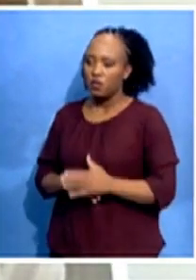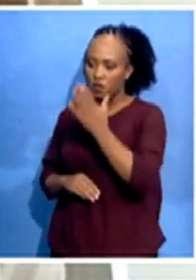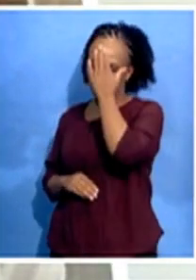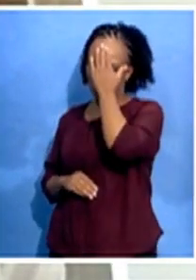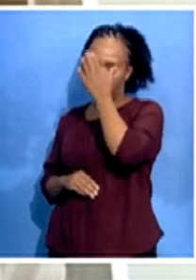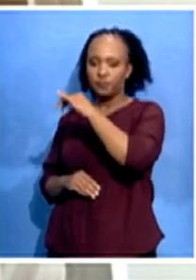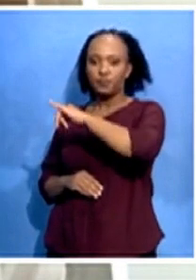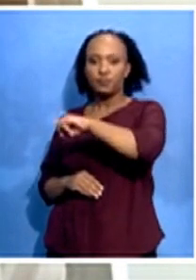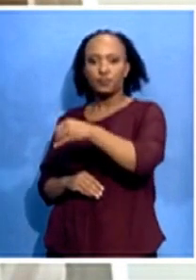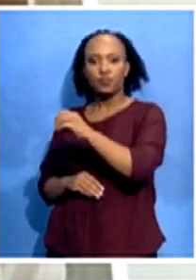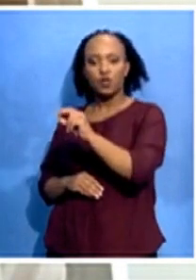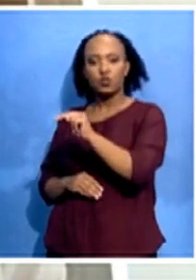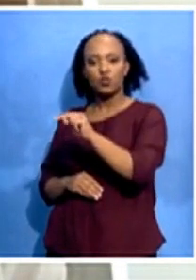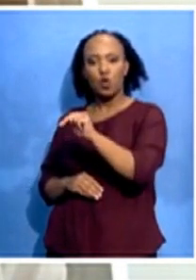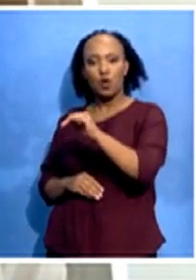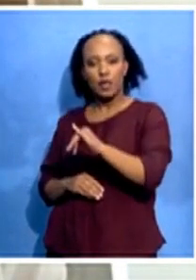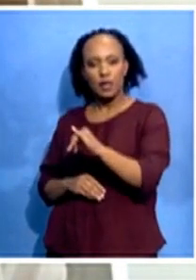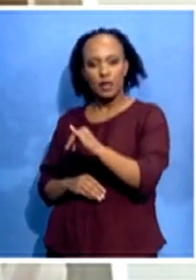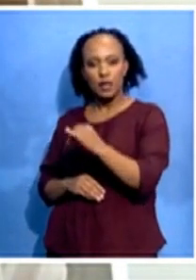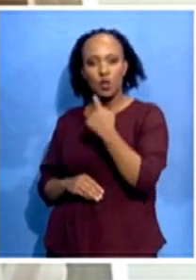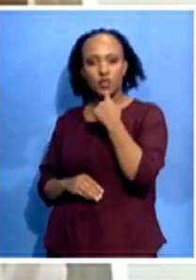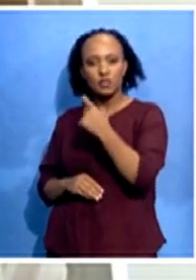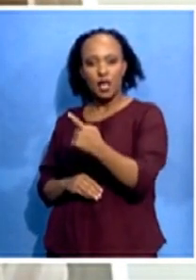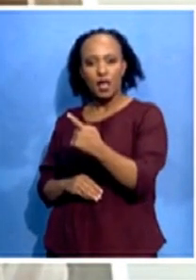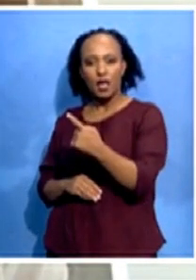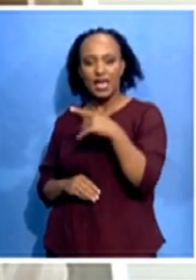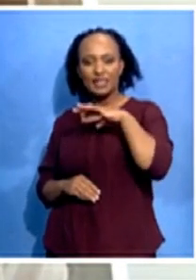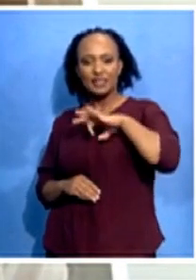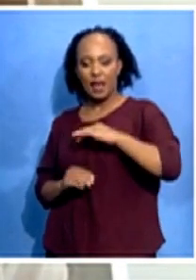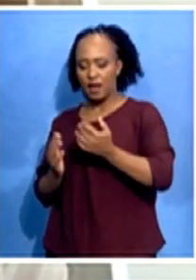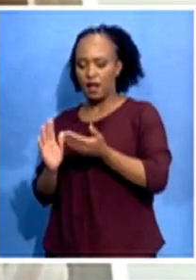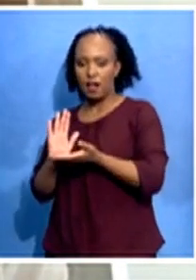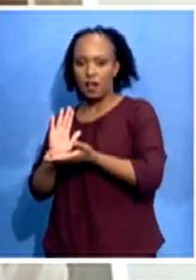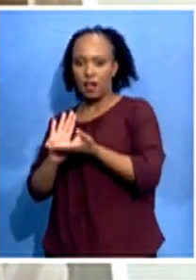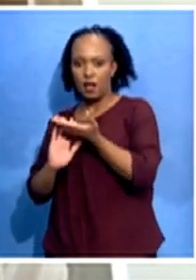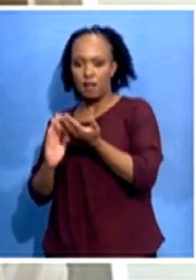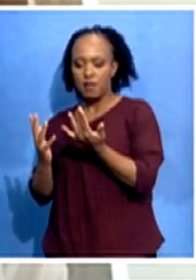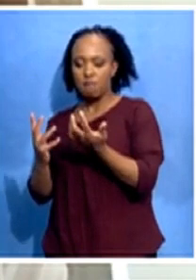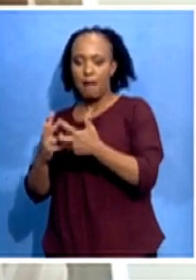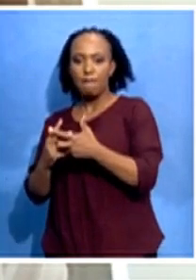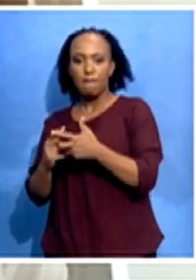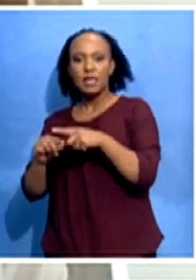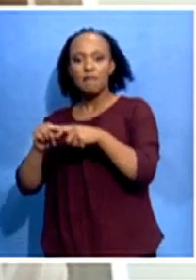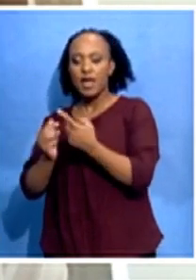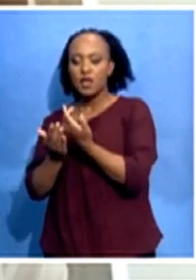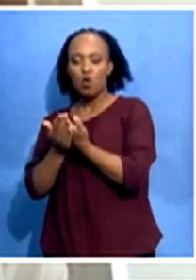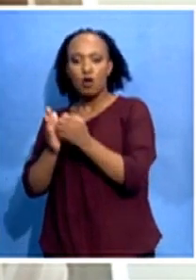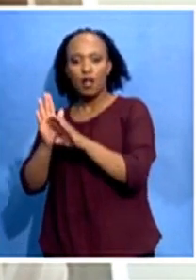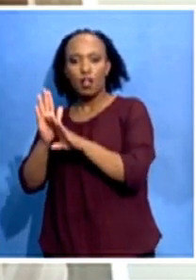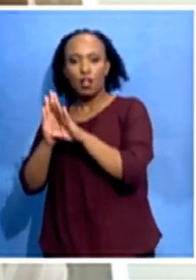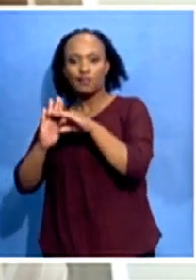increases, is that even a conversation in a non-growth time in our economic history?